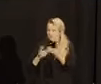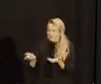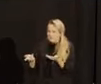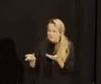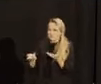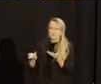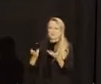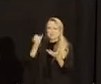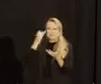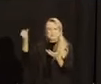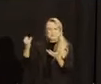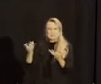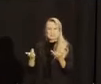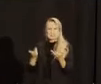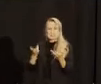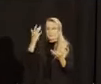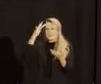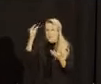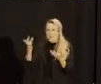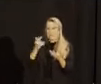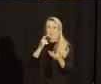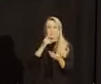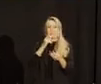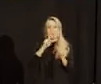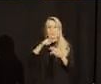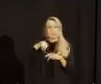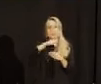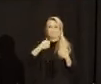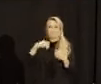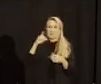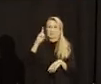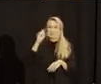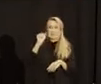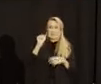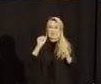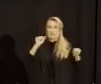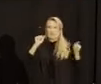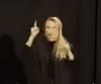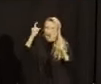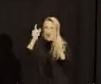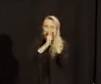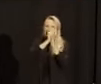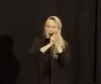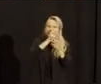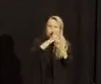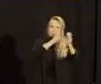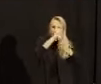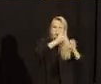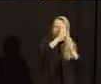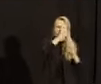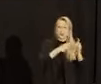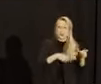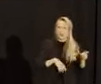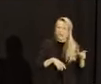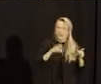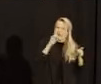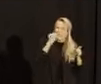that the choices for people with disabilities are so much more restricted than for people without disabilities?